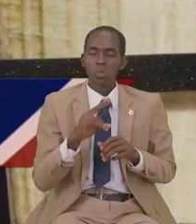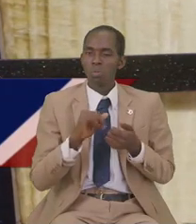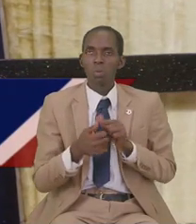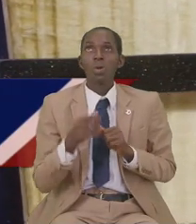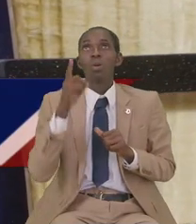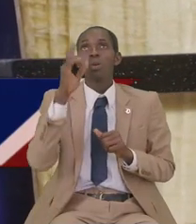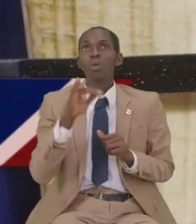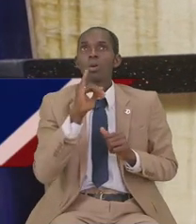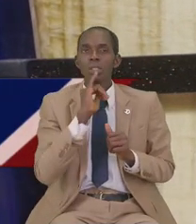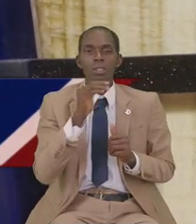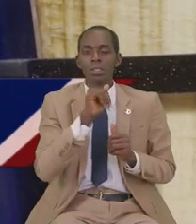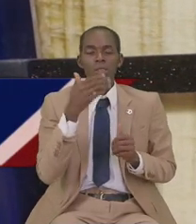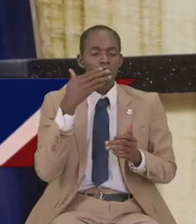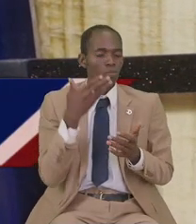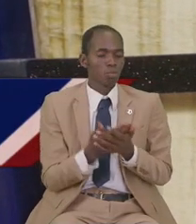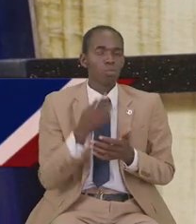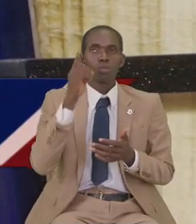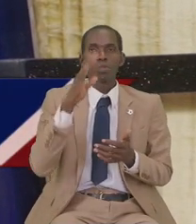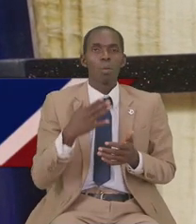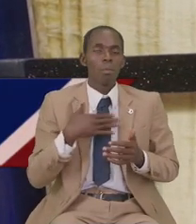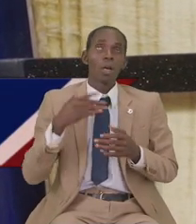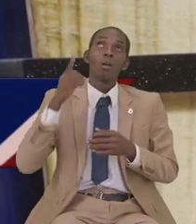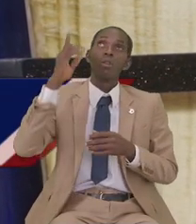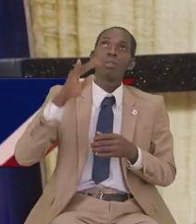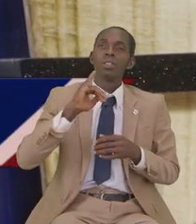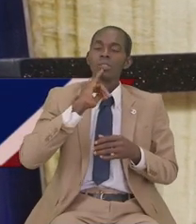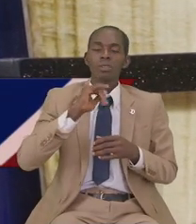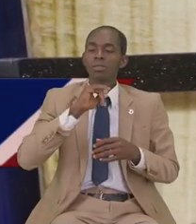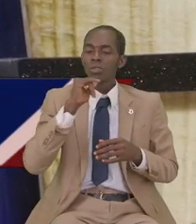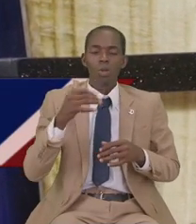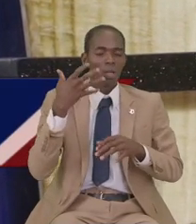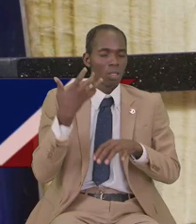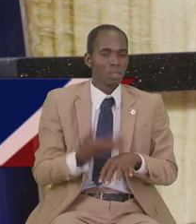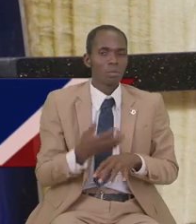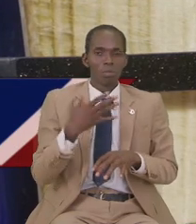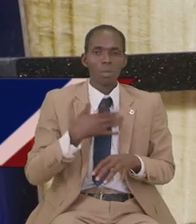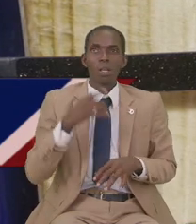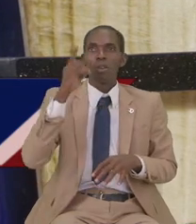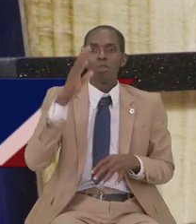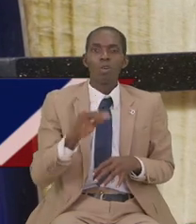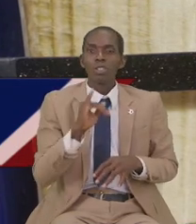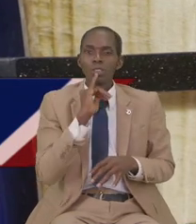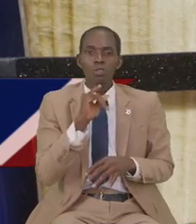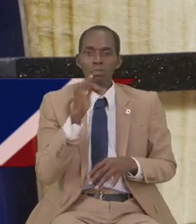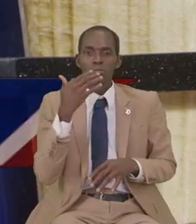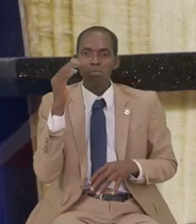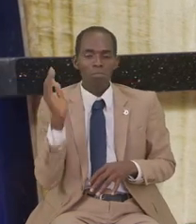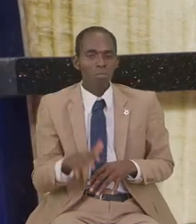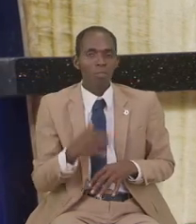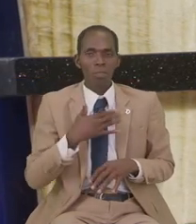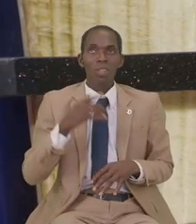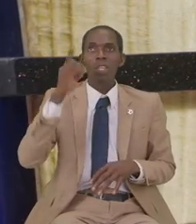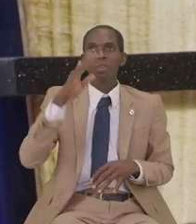God. My God is not harsh. My God is not hard. My God is not